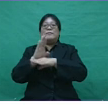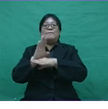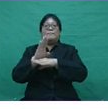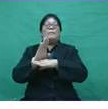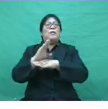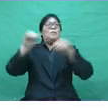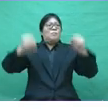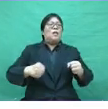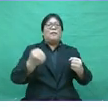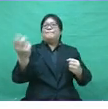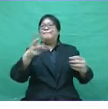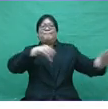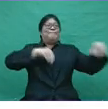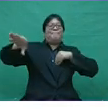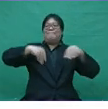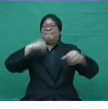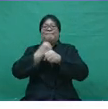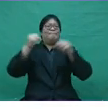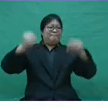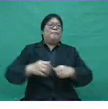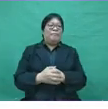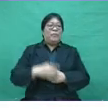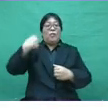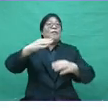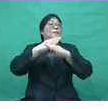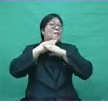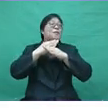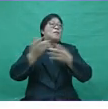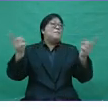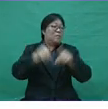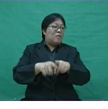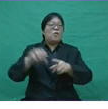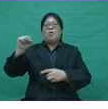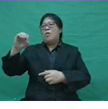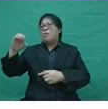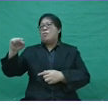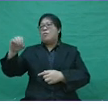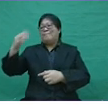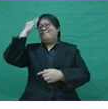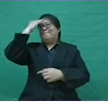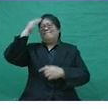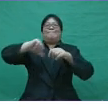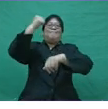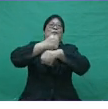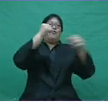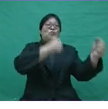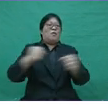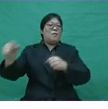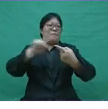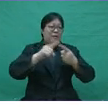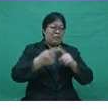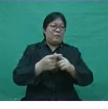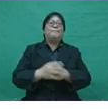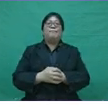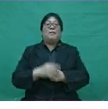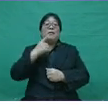hold. To implement these measures, SOCSO also realized the need to build strategic partnerships, as these